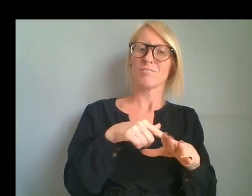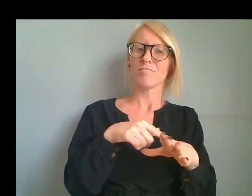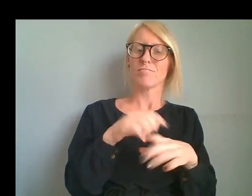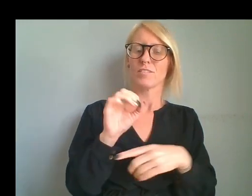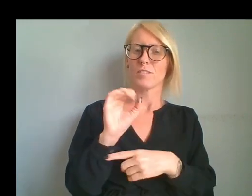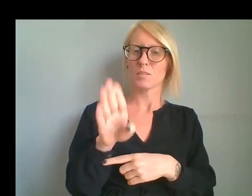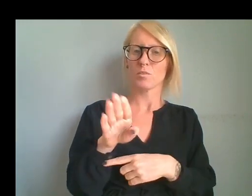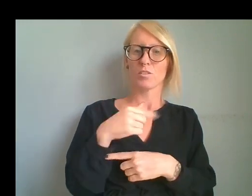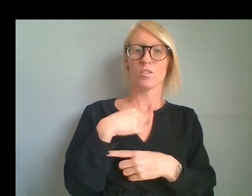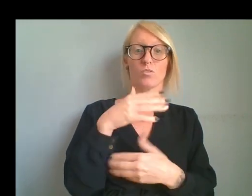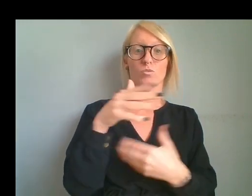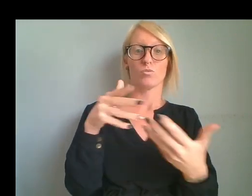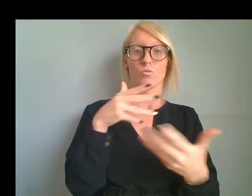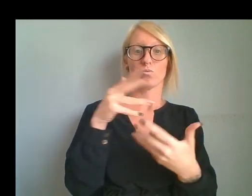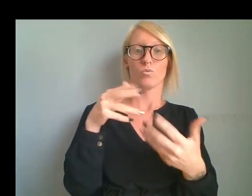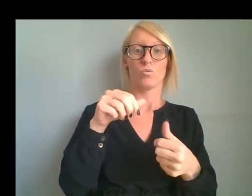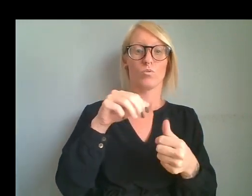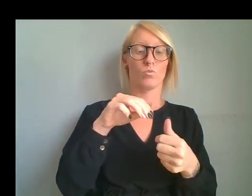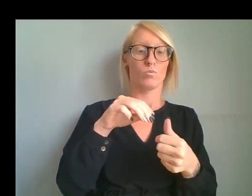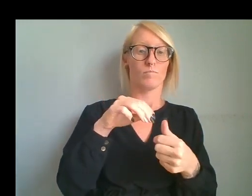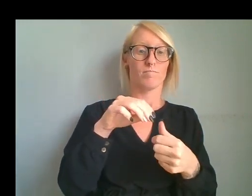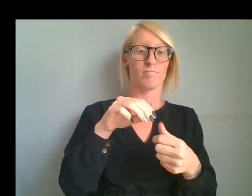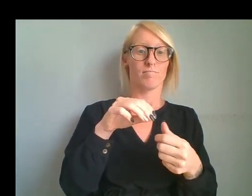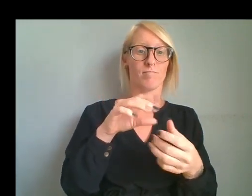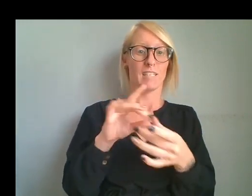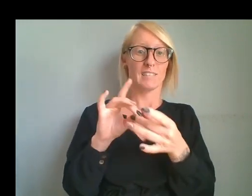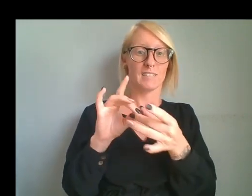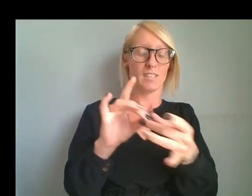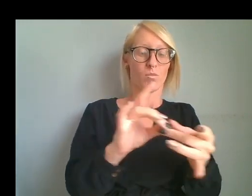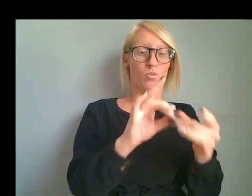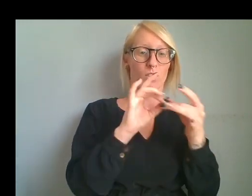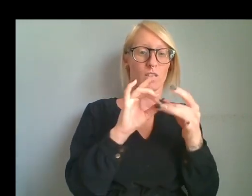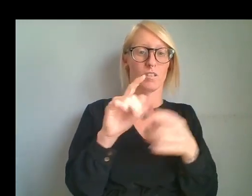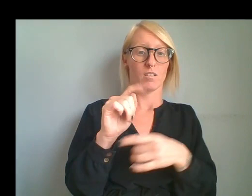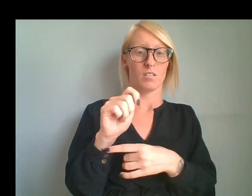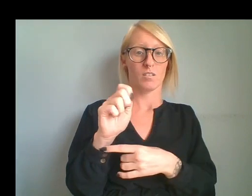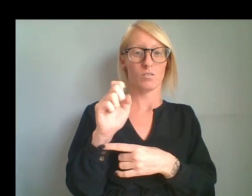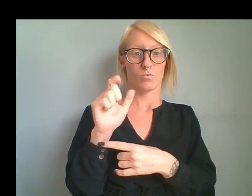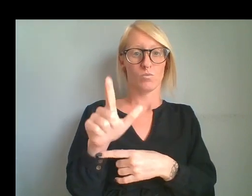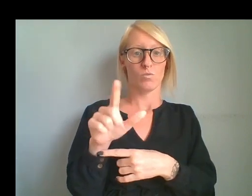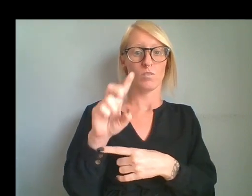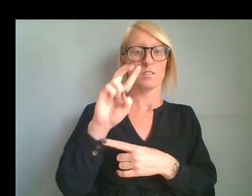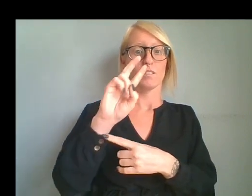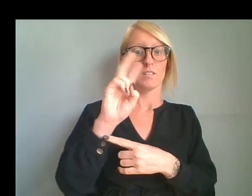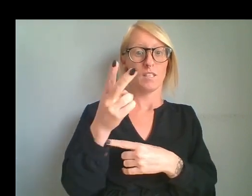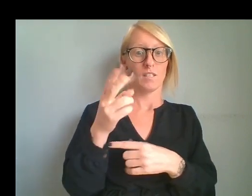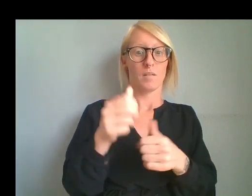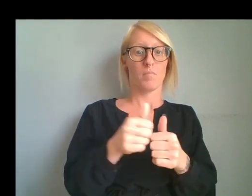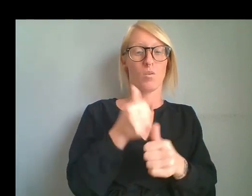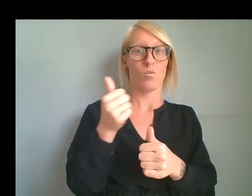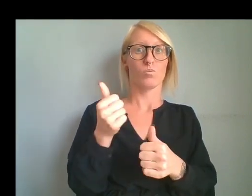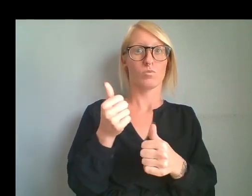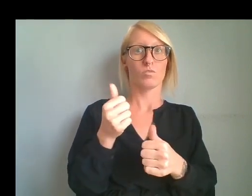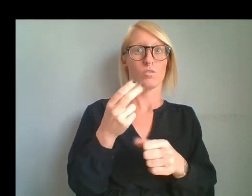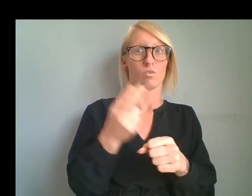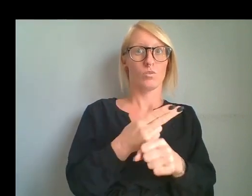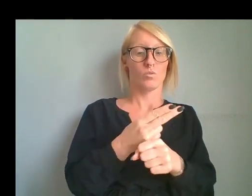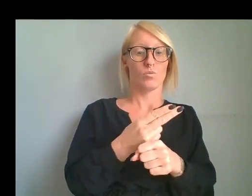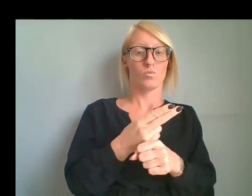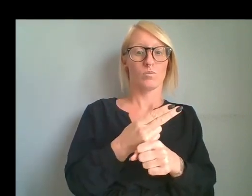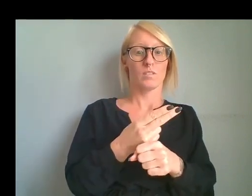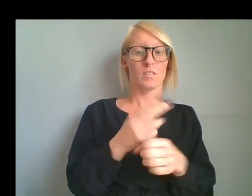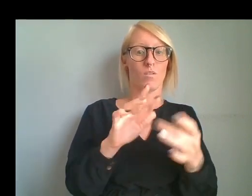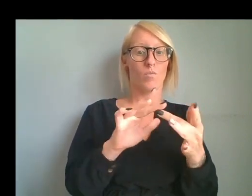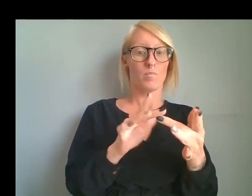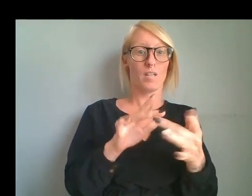networking tool. There's obviously a lot of people on there. It's the second most trafficked site in the world right now. And this, I just checked